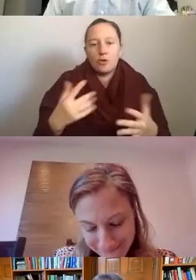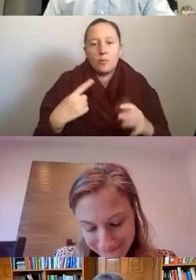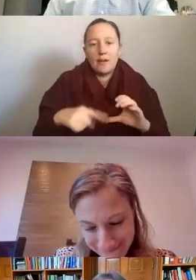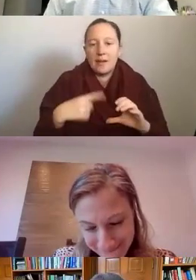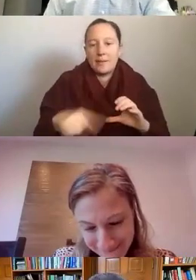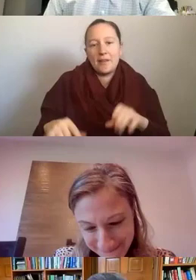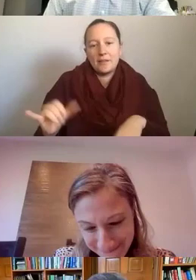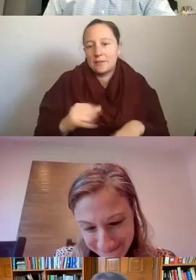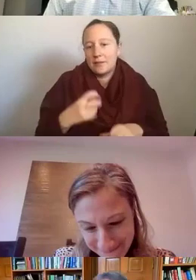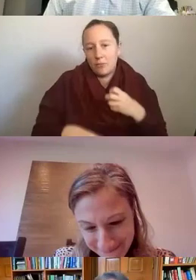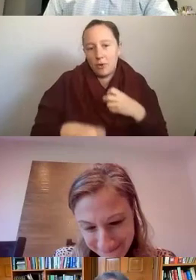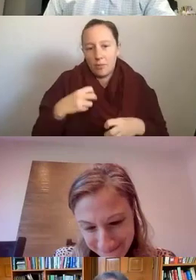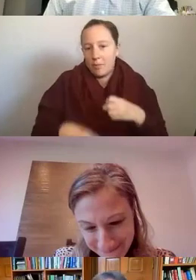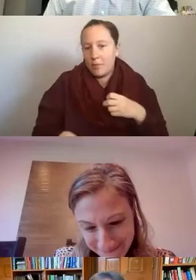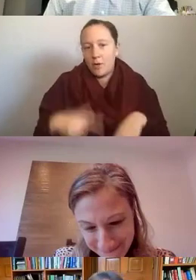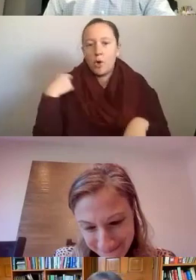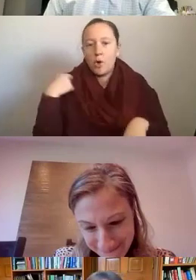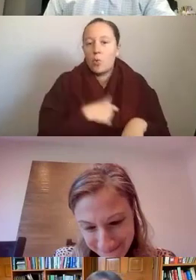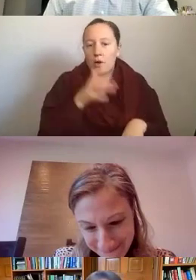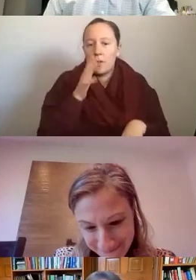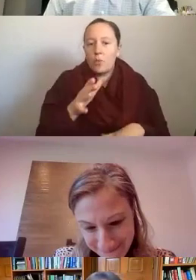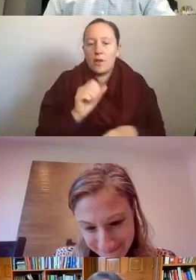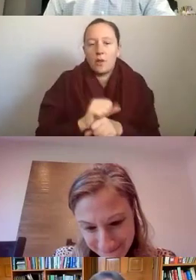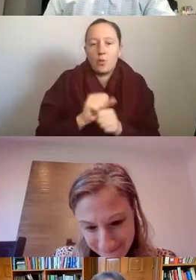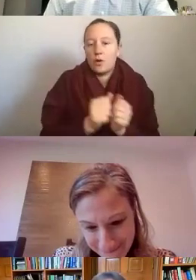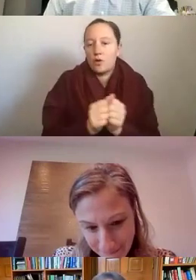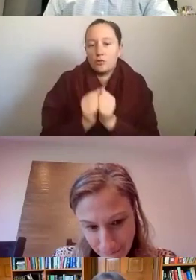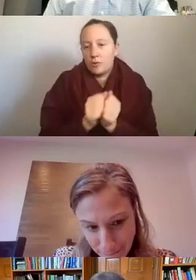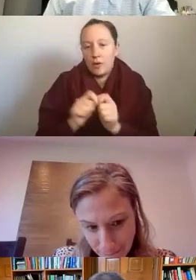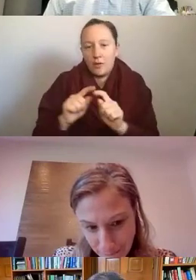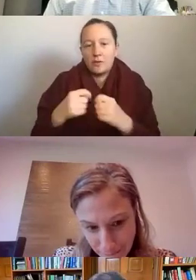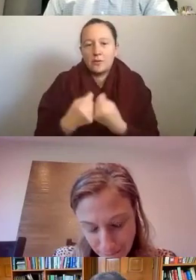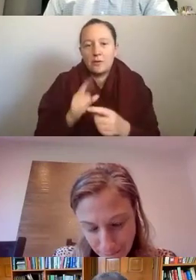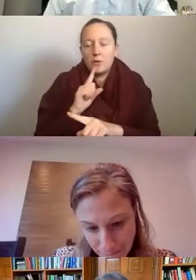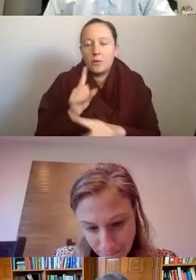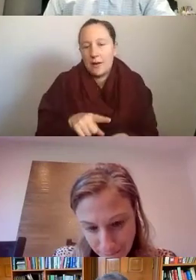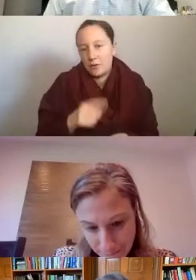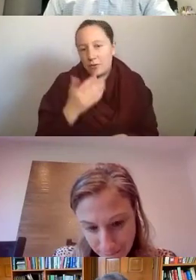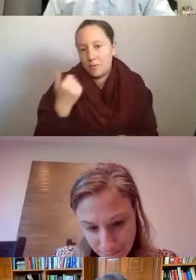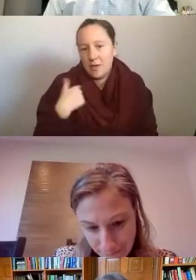But we'll all work as a team to try to get your questions answered.